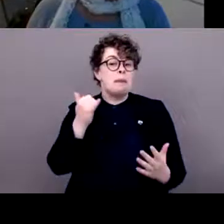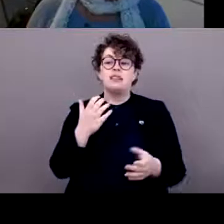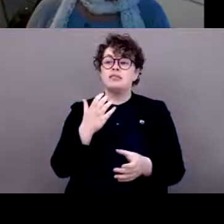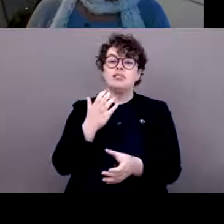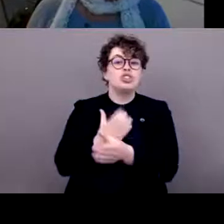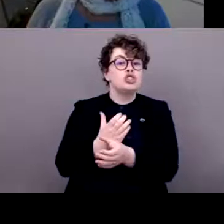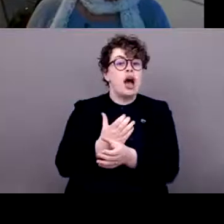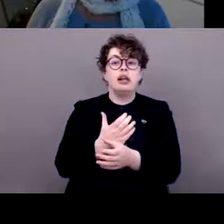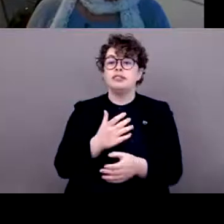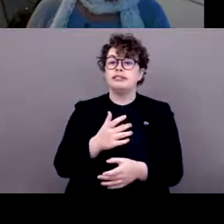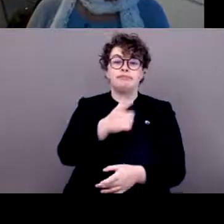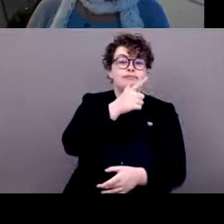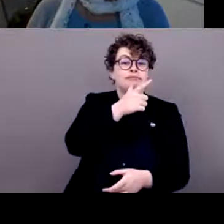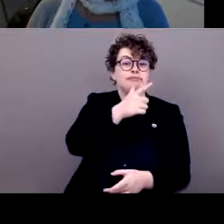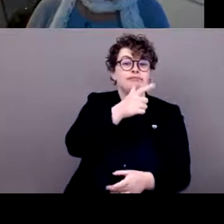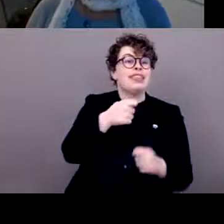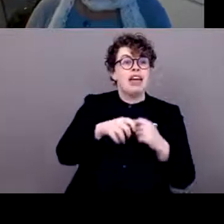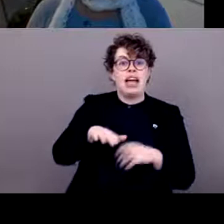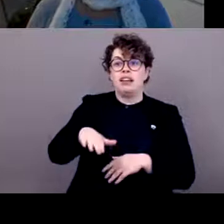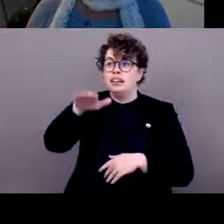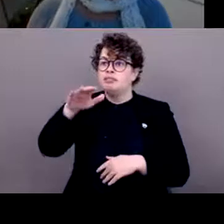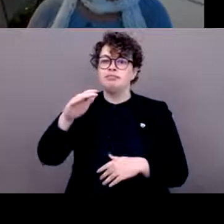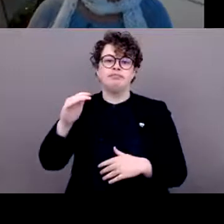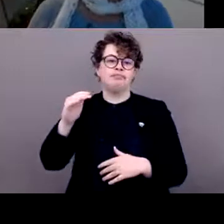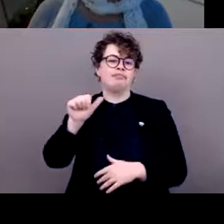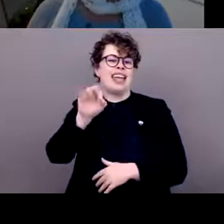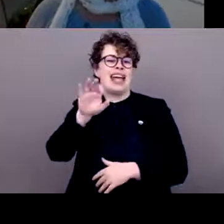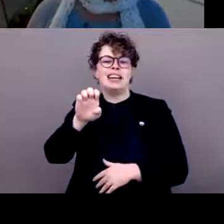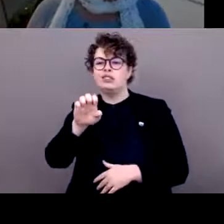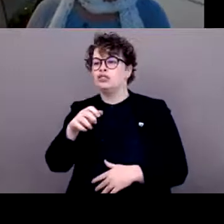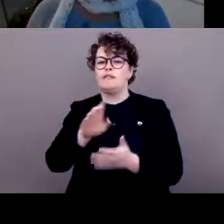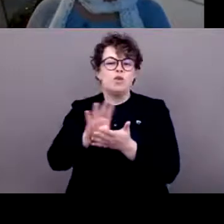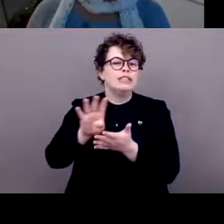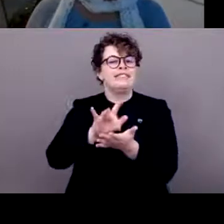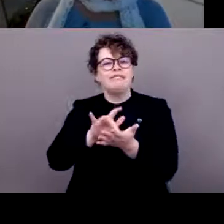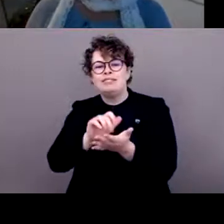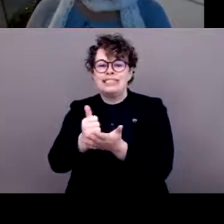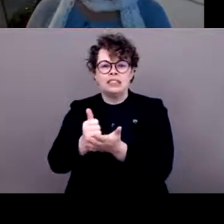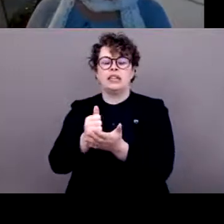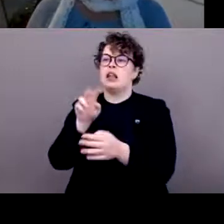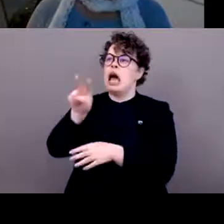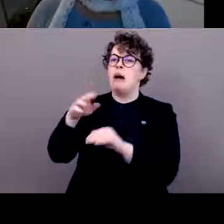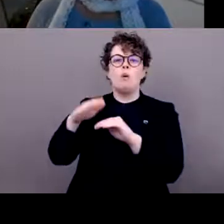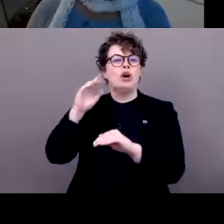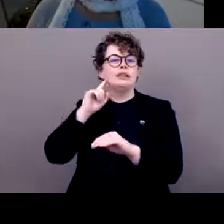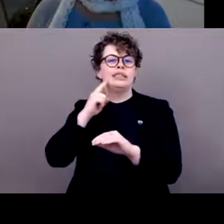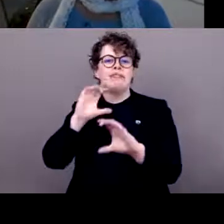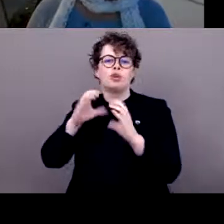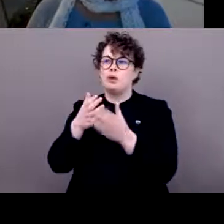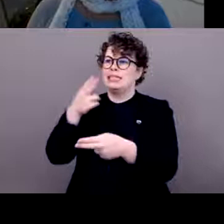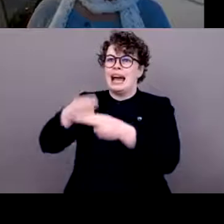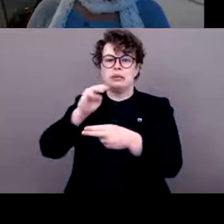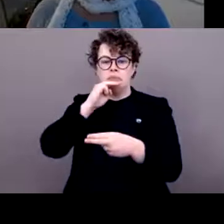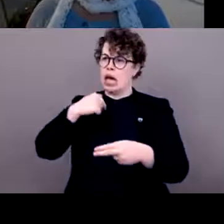on in their teens or in adulthood, and then develop a preference for sign language. So children's preferences